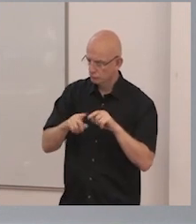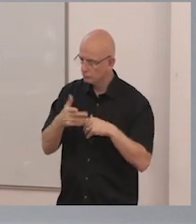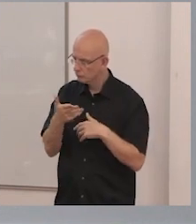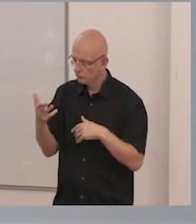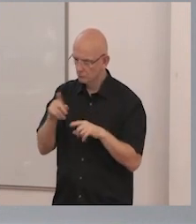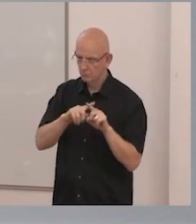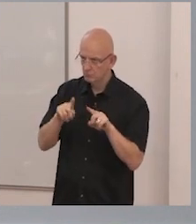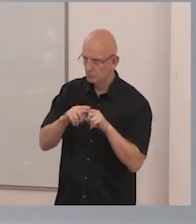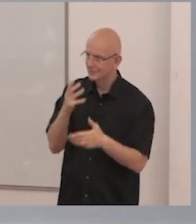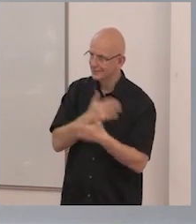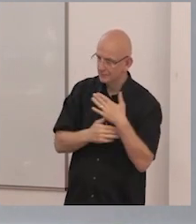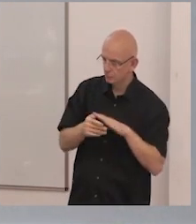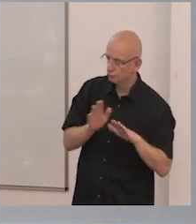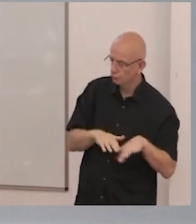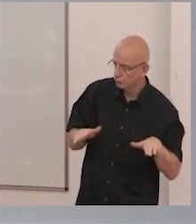treaty.